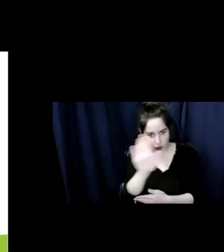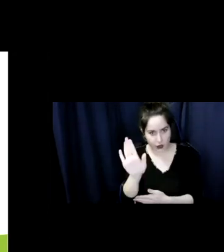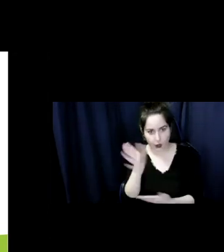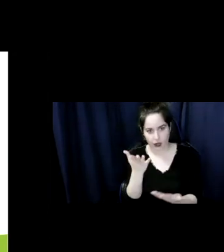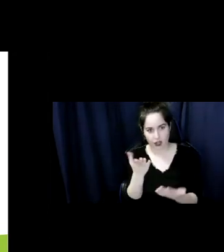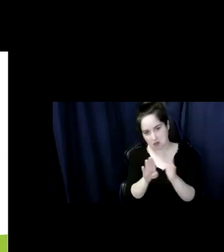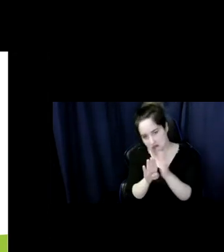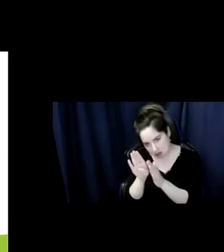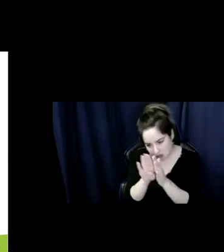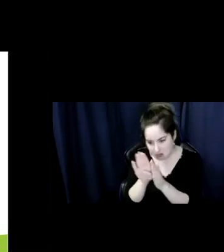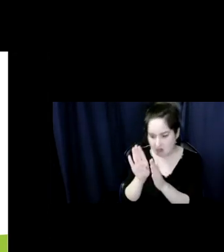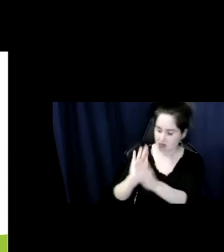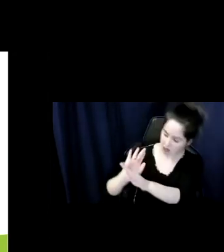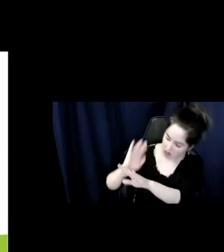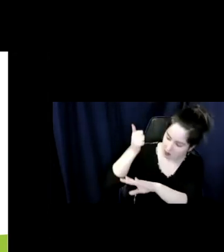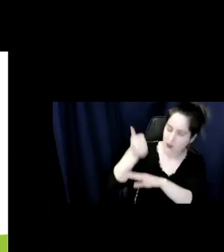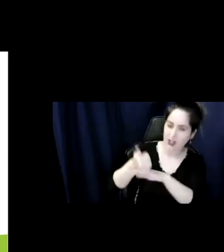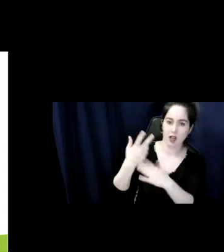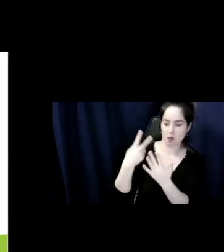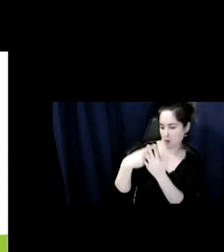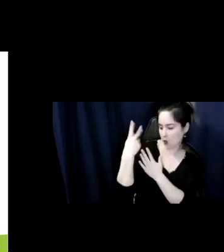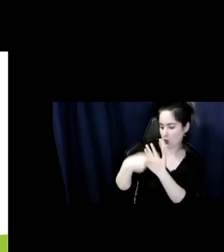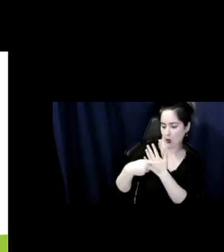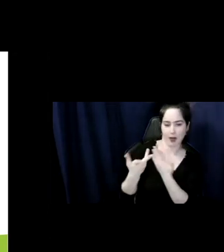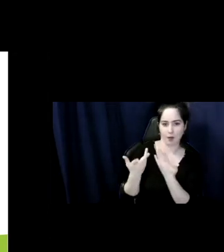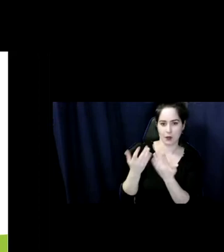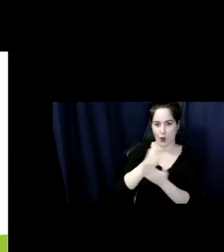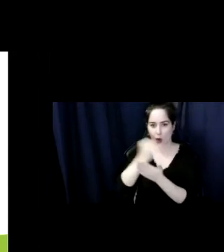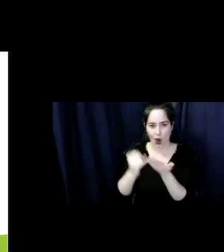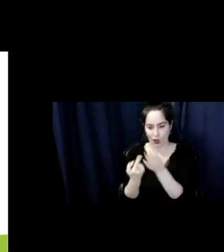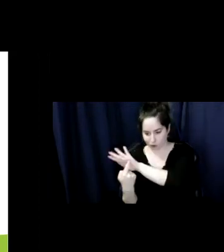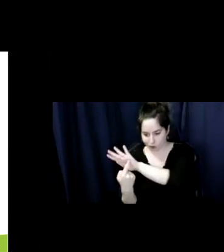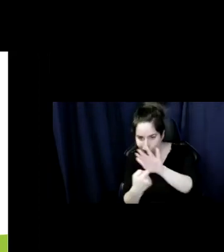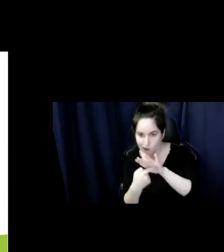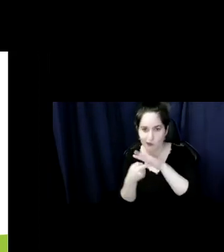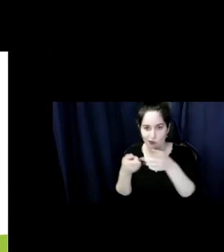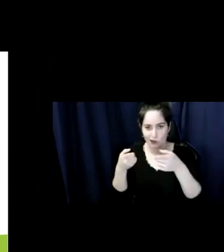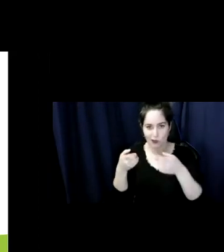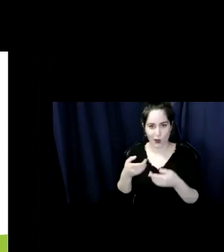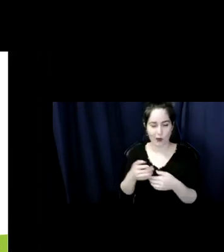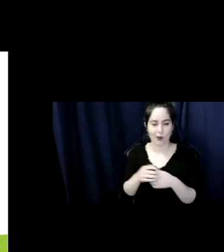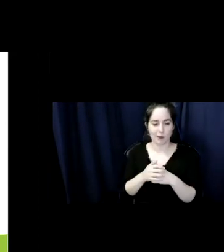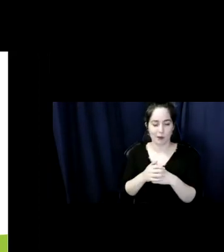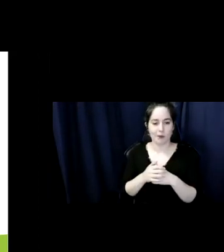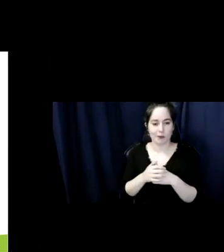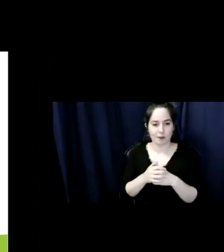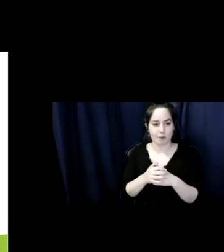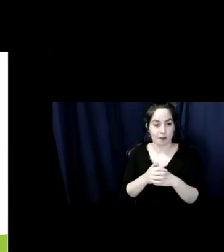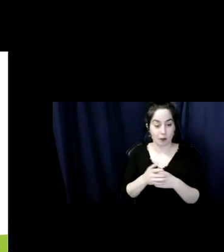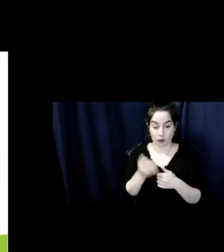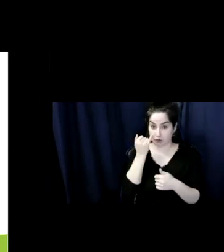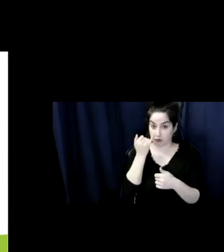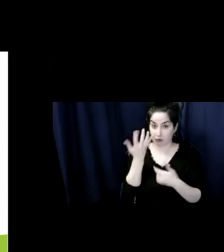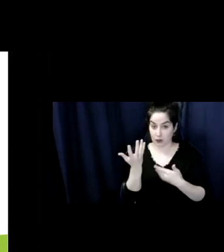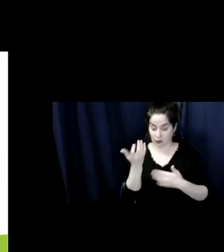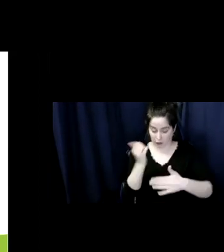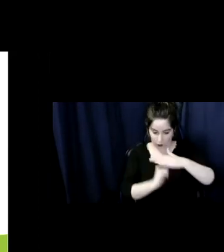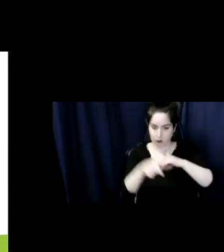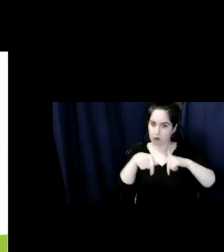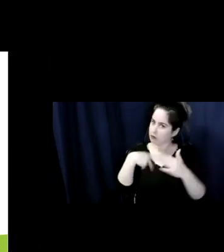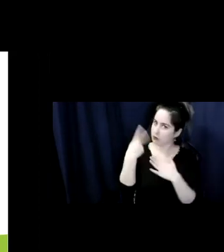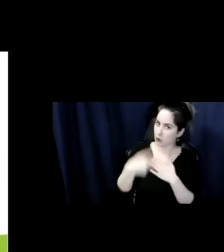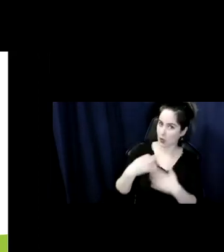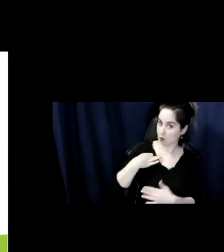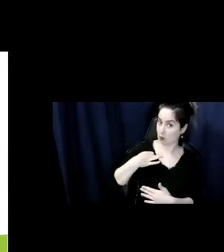and deliver your programming for the parks. So when you're part of this program, if you apply for a grant and you get